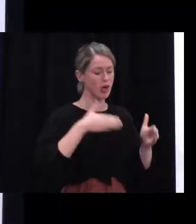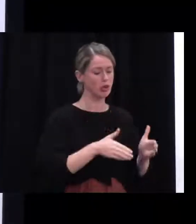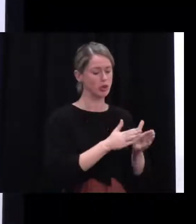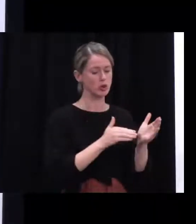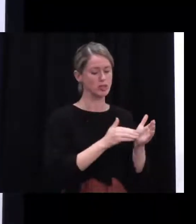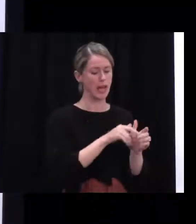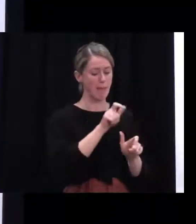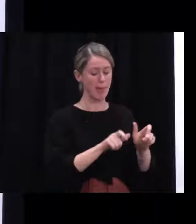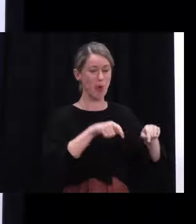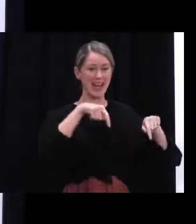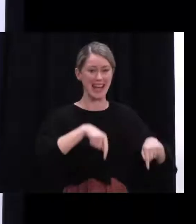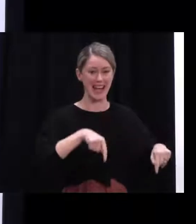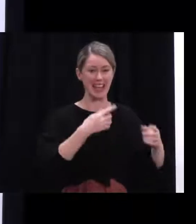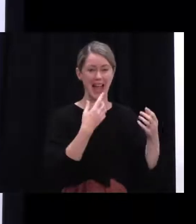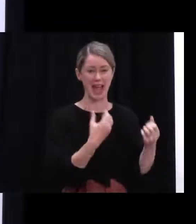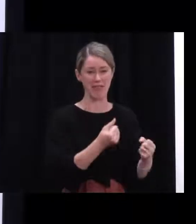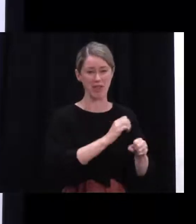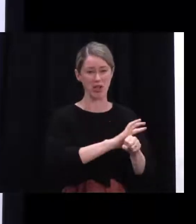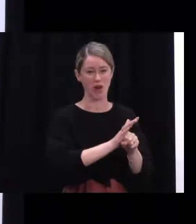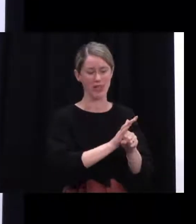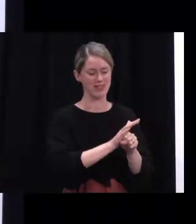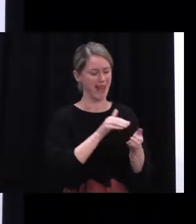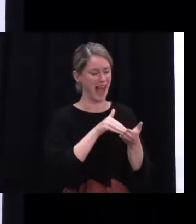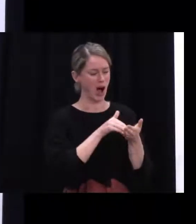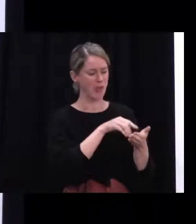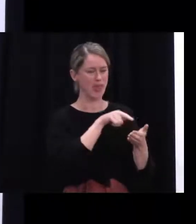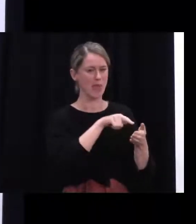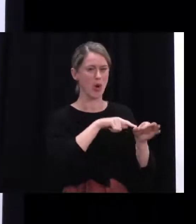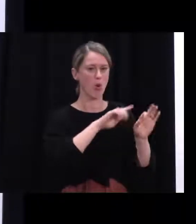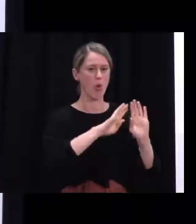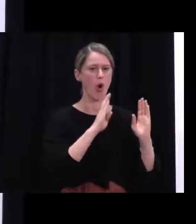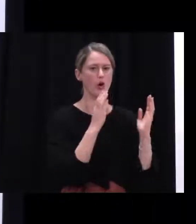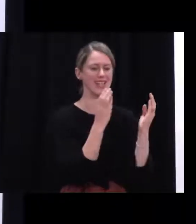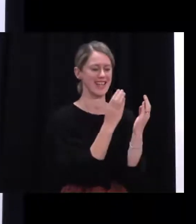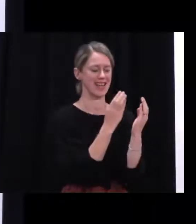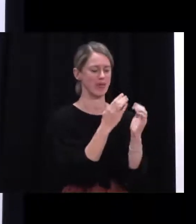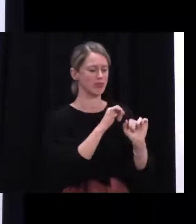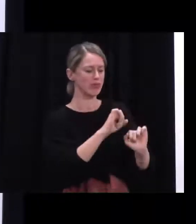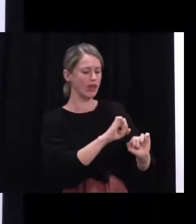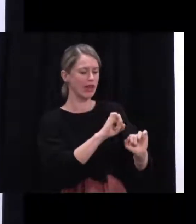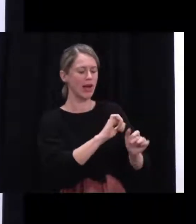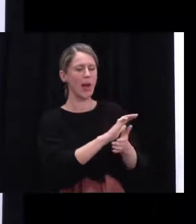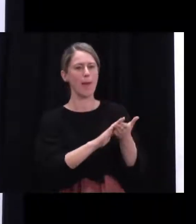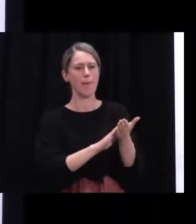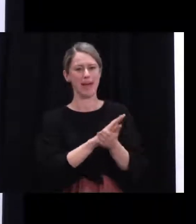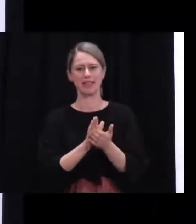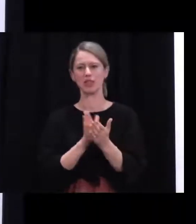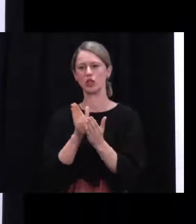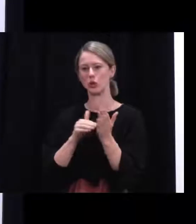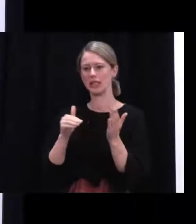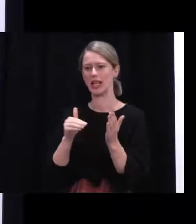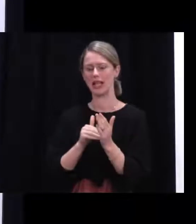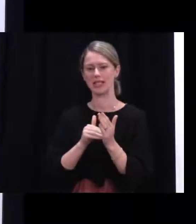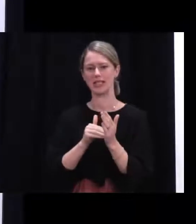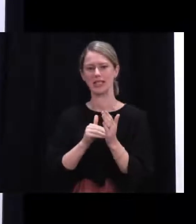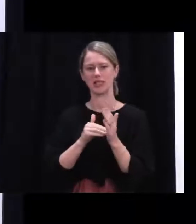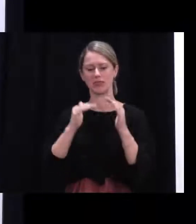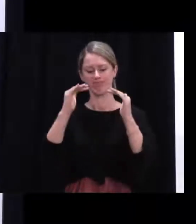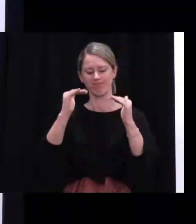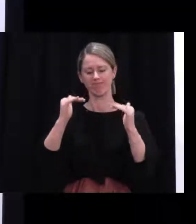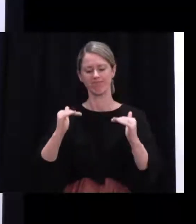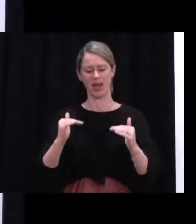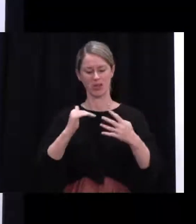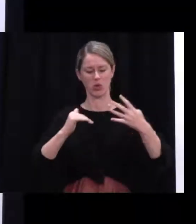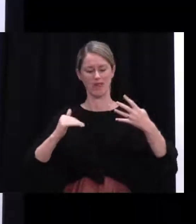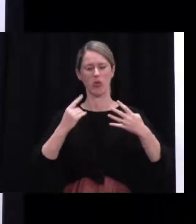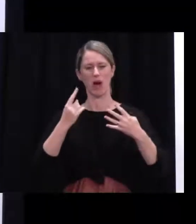COVID-19 cases in the community and their close contacts safely in order to bring the entire of New Zealand back to a greater sense of normality